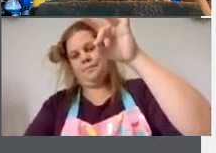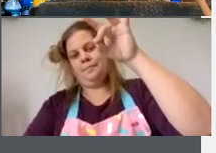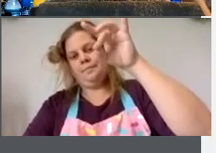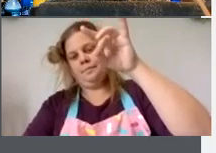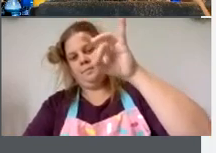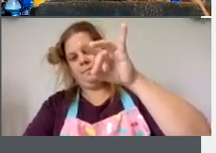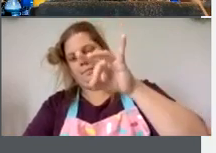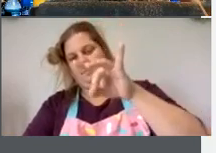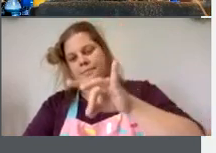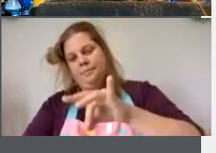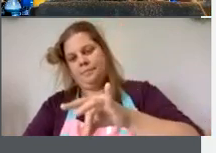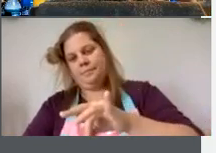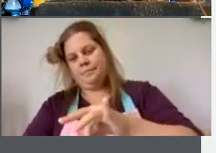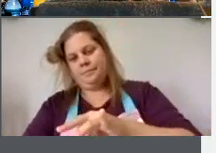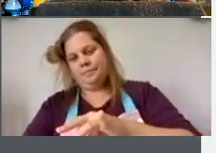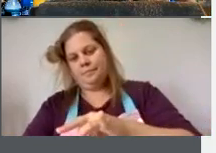down.